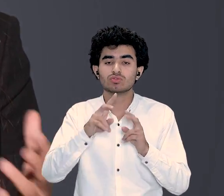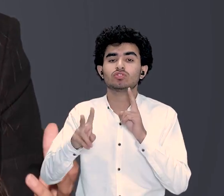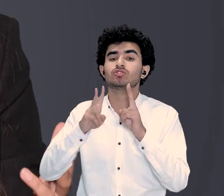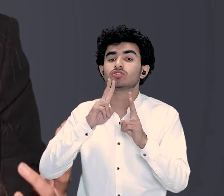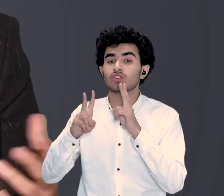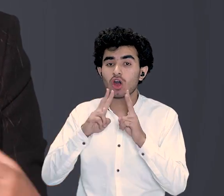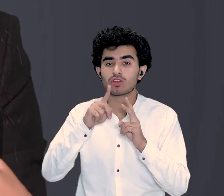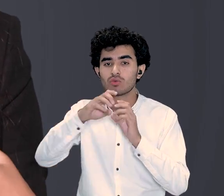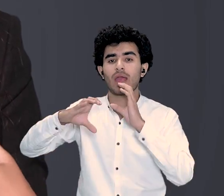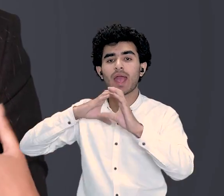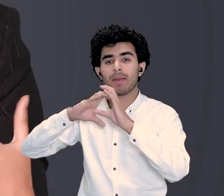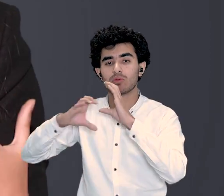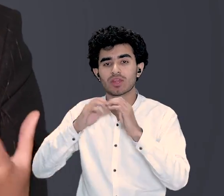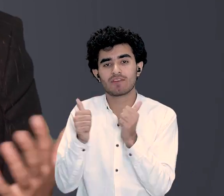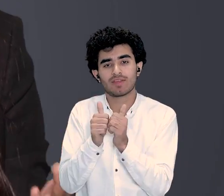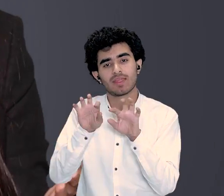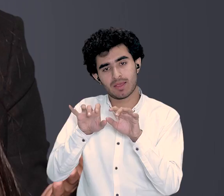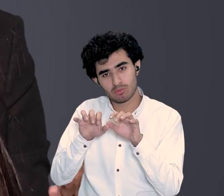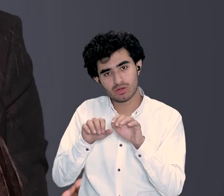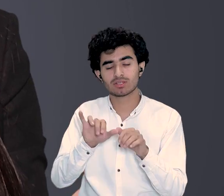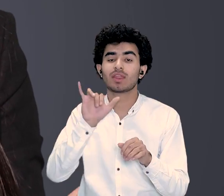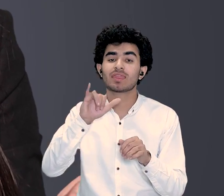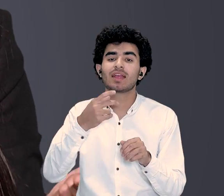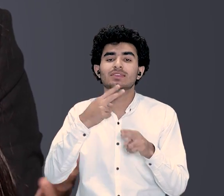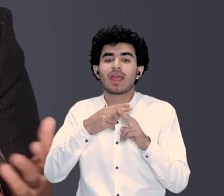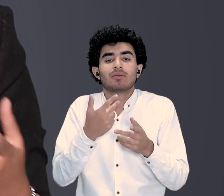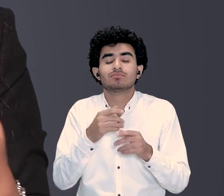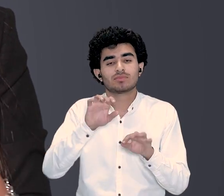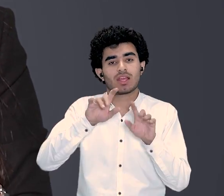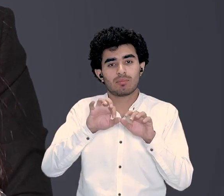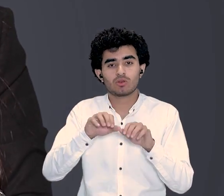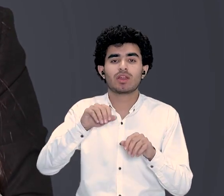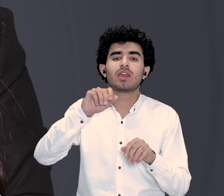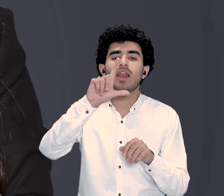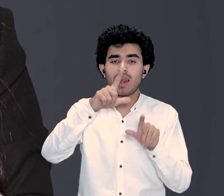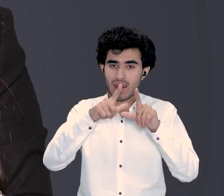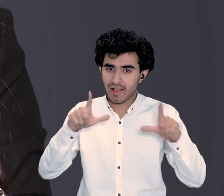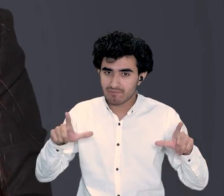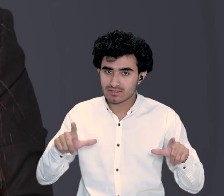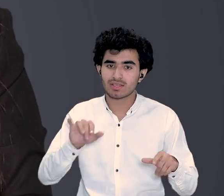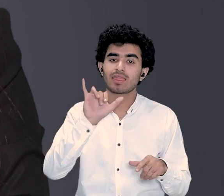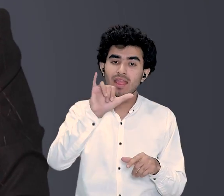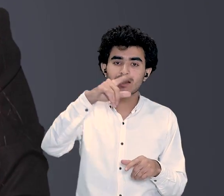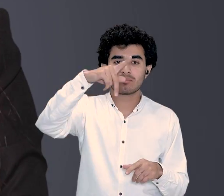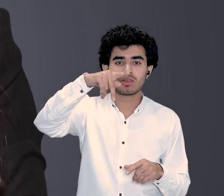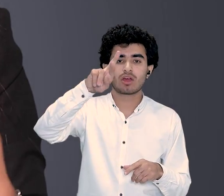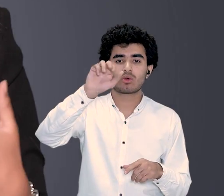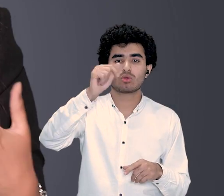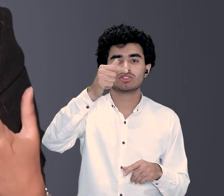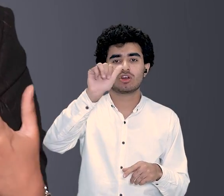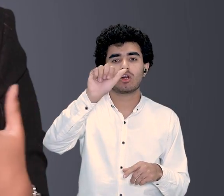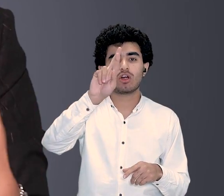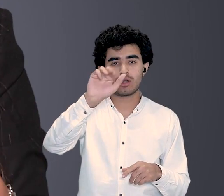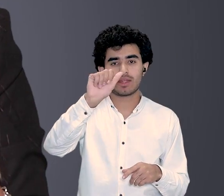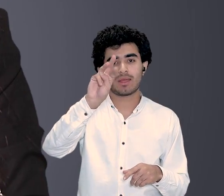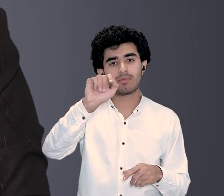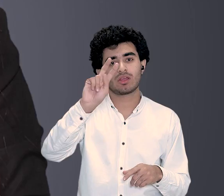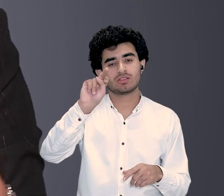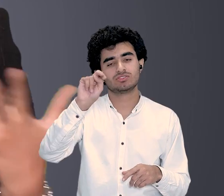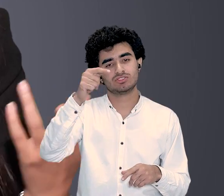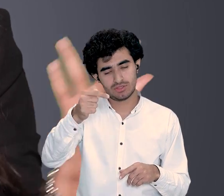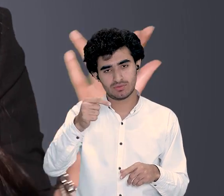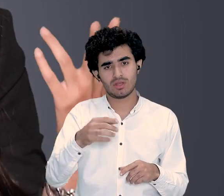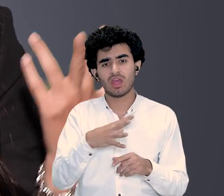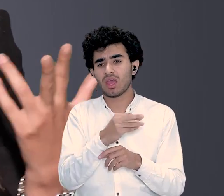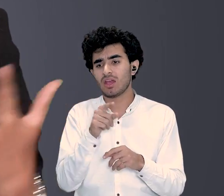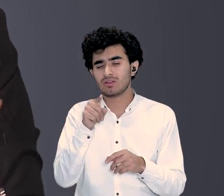no university. You don't even need to pay anyone to take a course. It's as simple as doing online YouTube tutorials, taking some